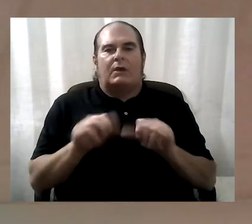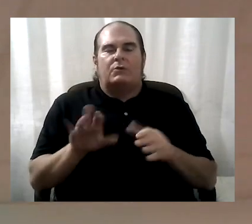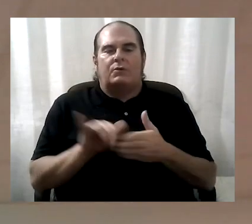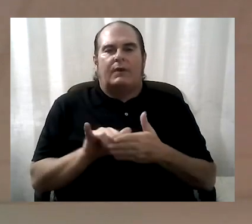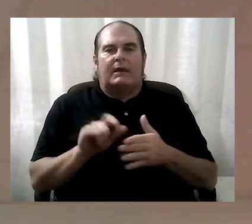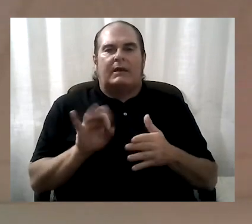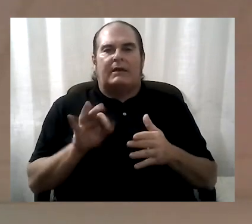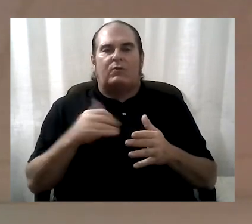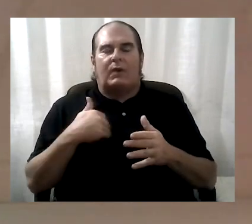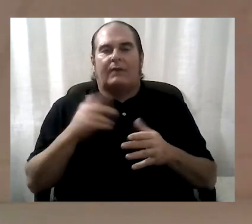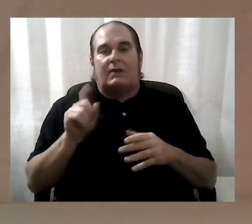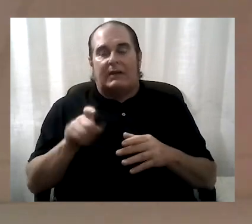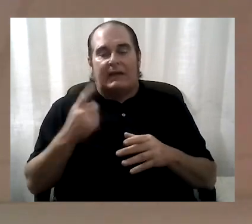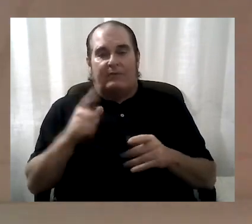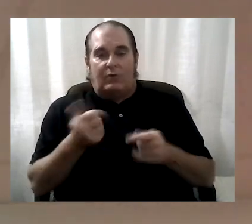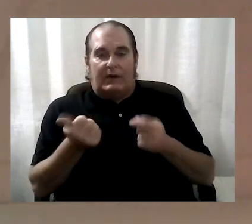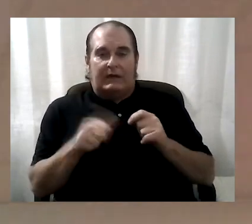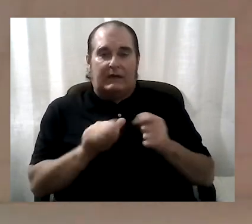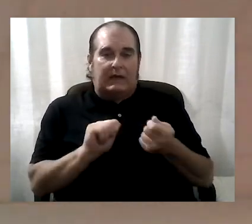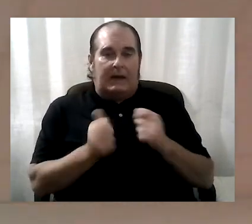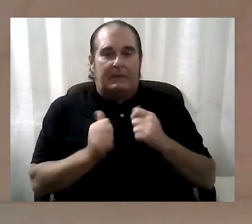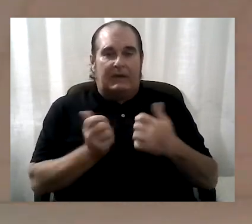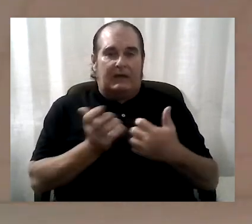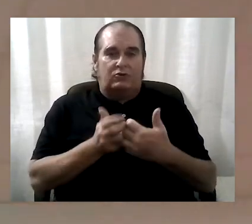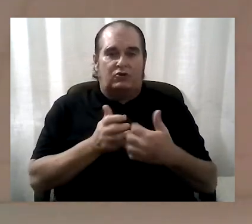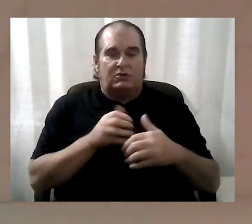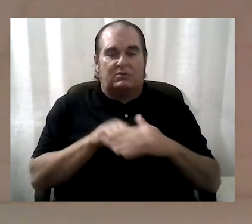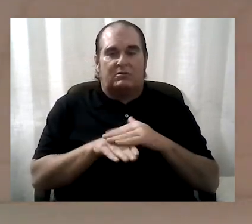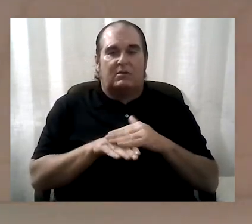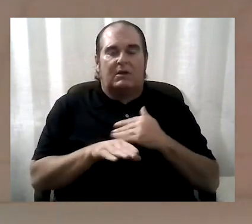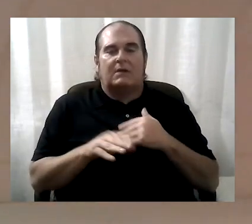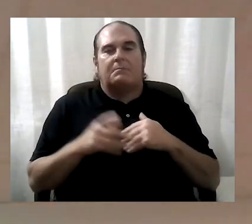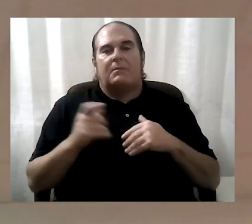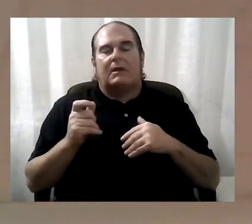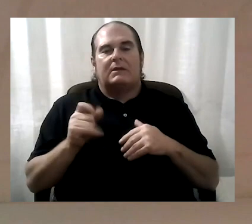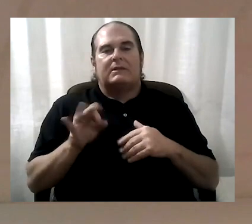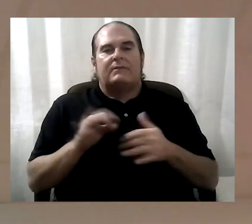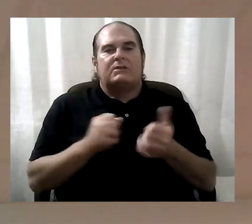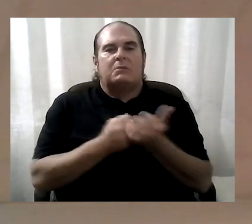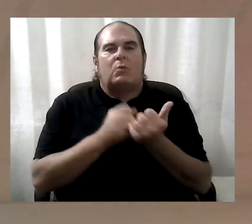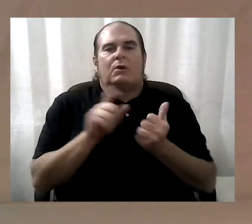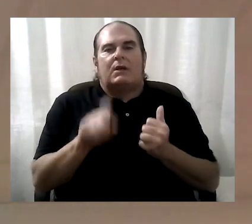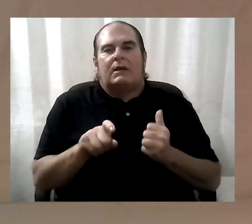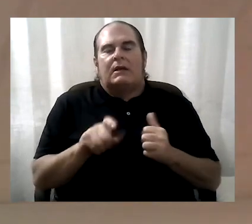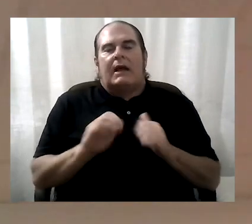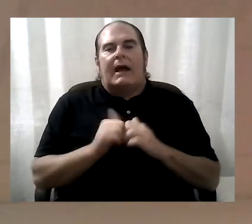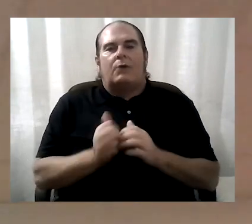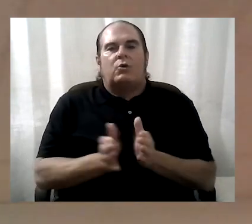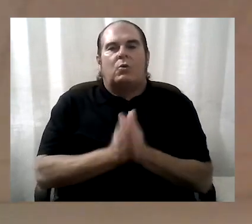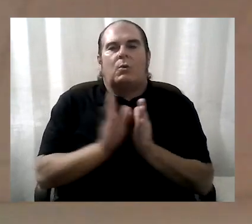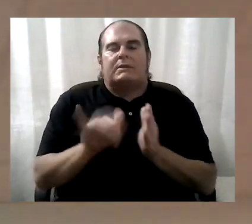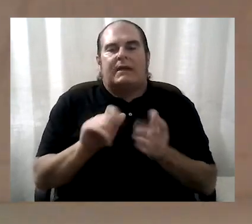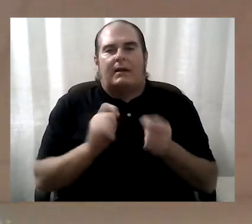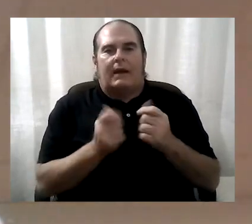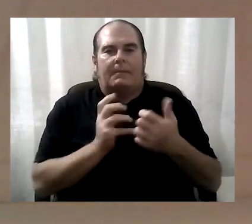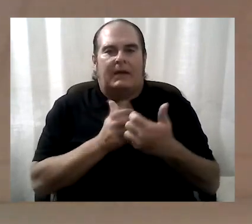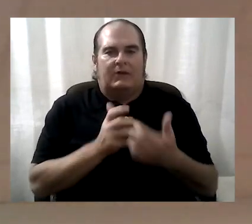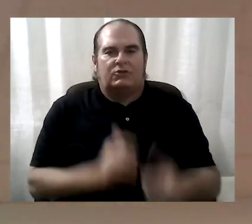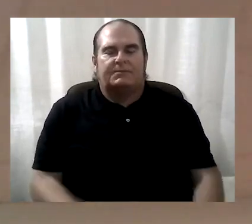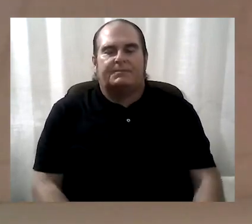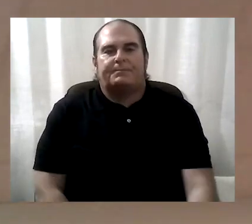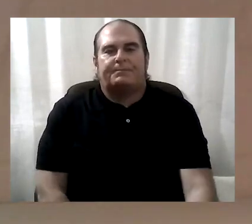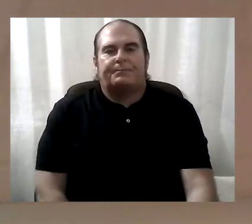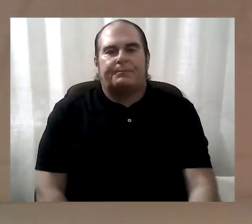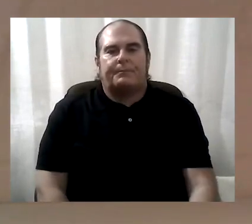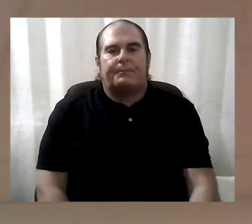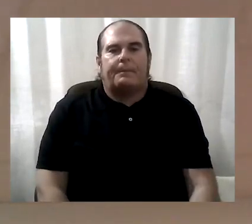Disability Rights Texas, if anyone needs some assistance in requesting an accommodation or figuring out